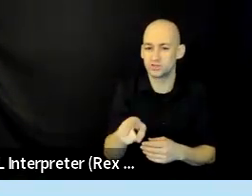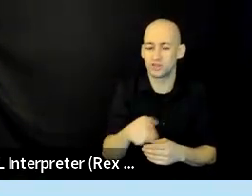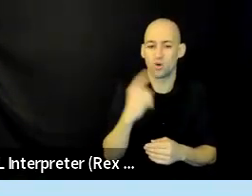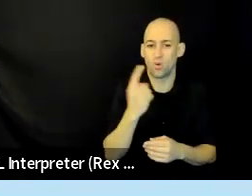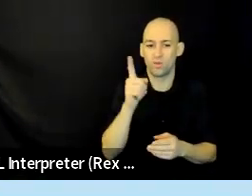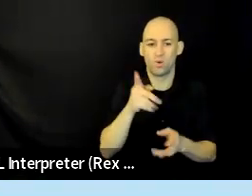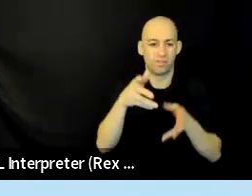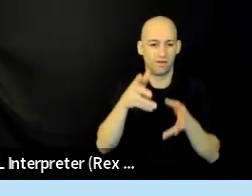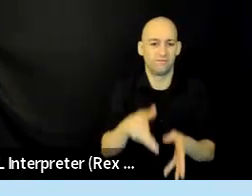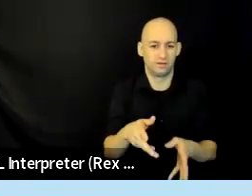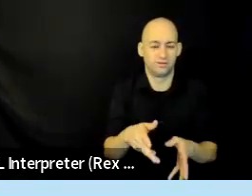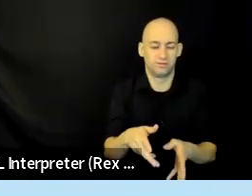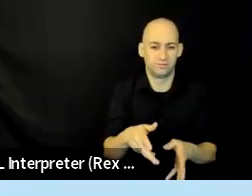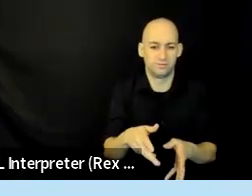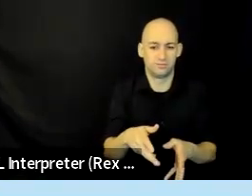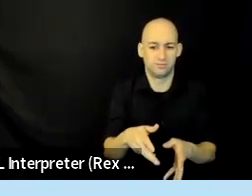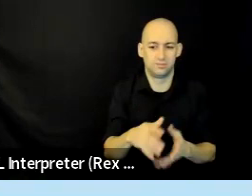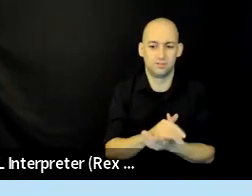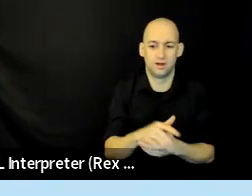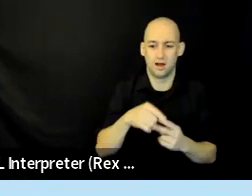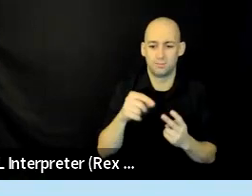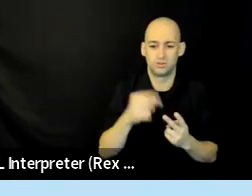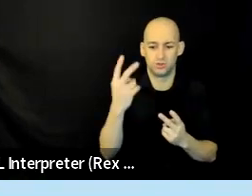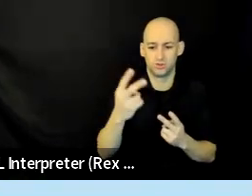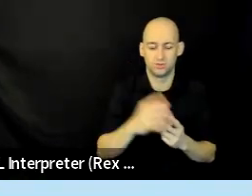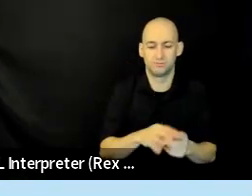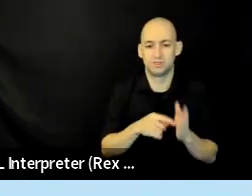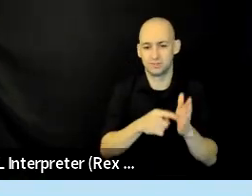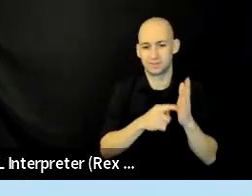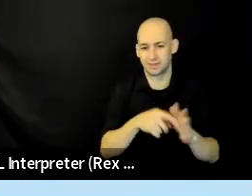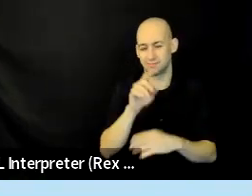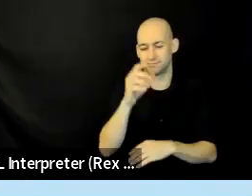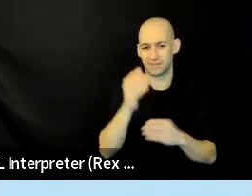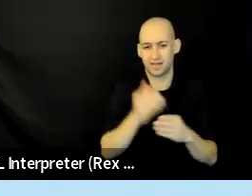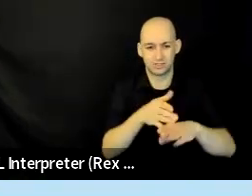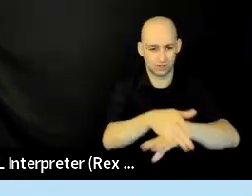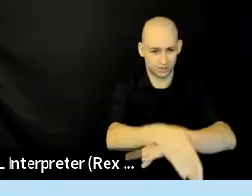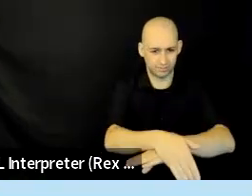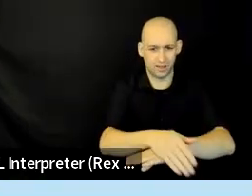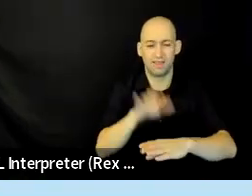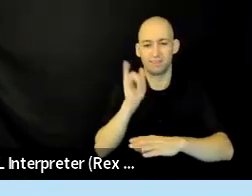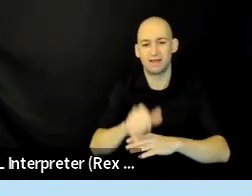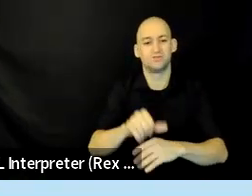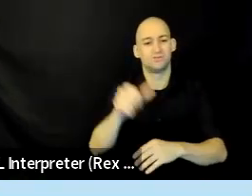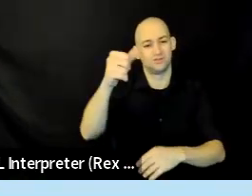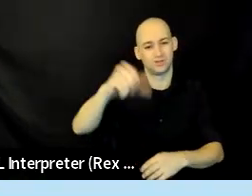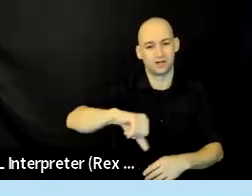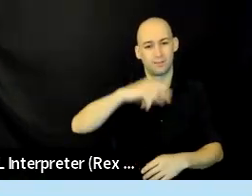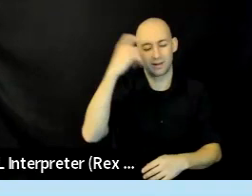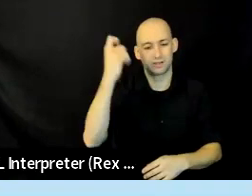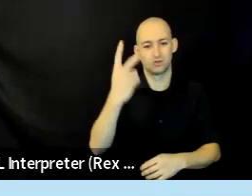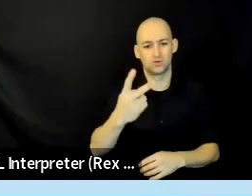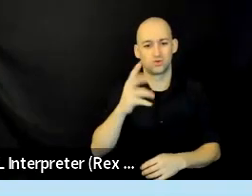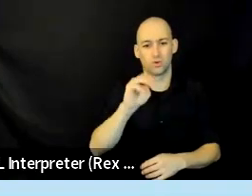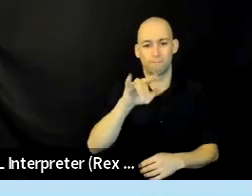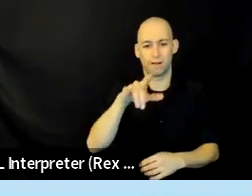remaining. Option 2, signalize the intersection. This option was rejected because 2 miles north and south